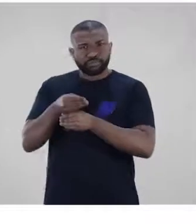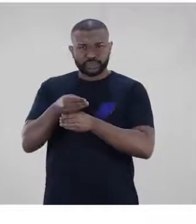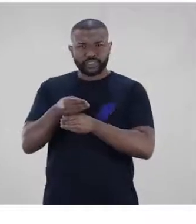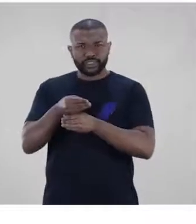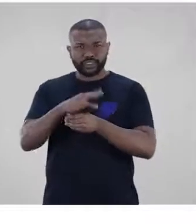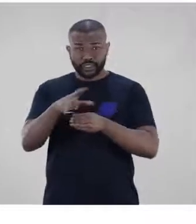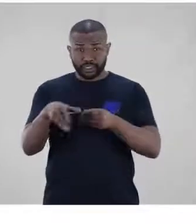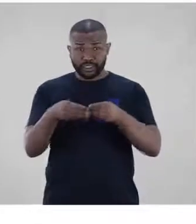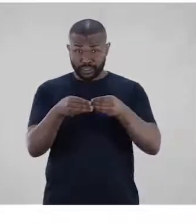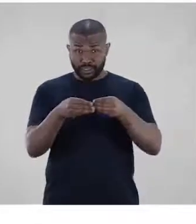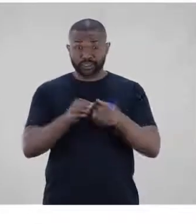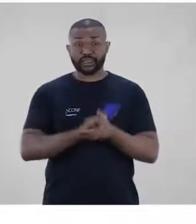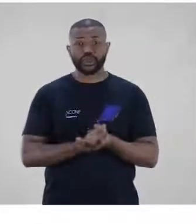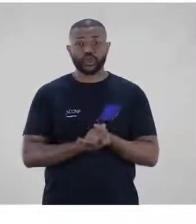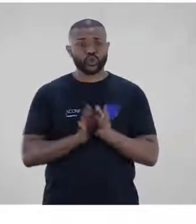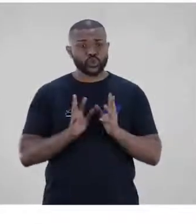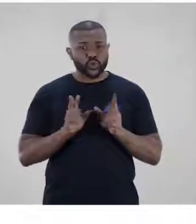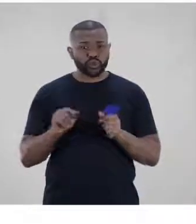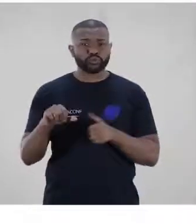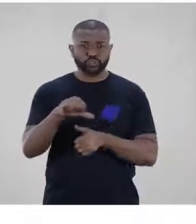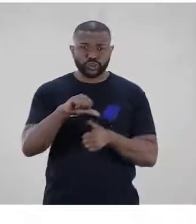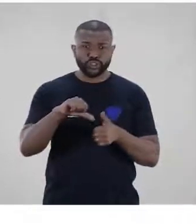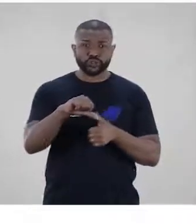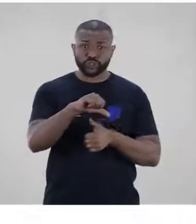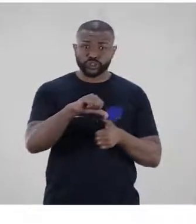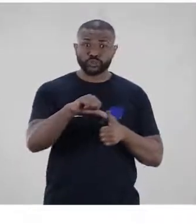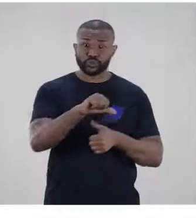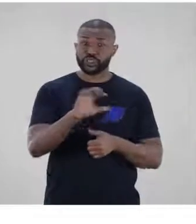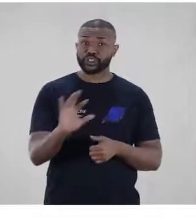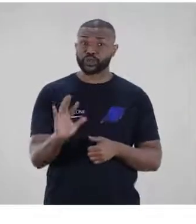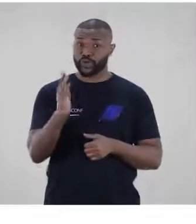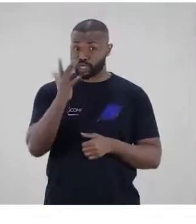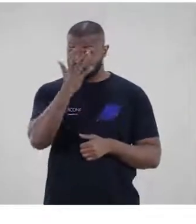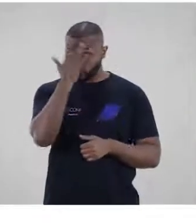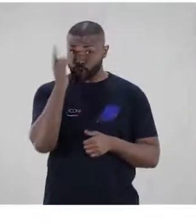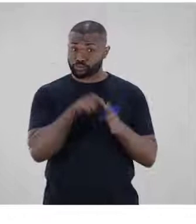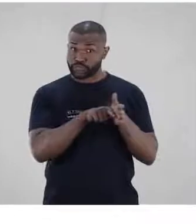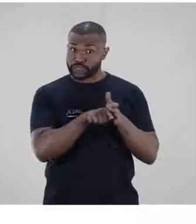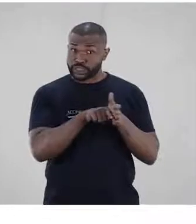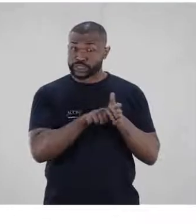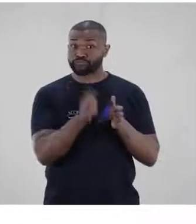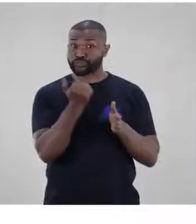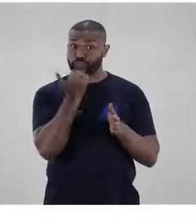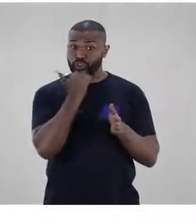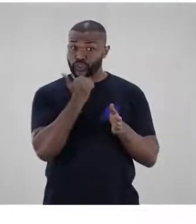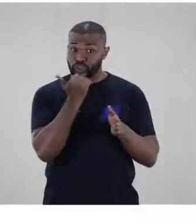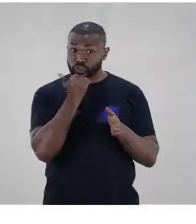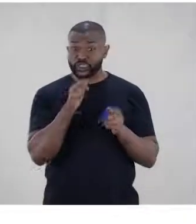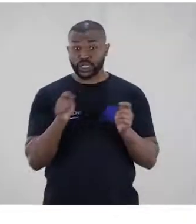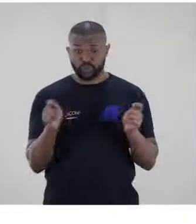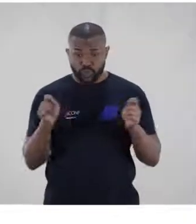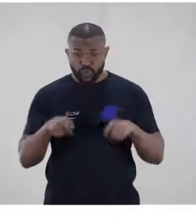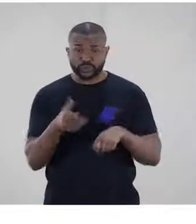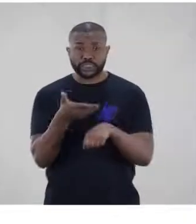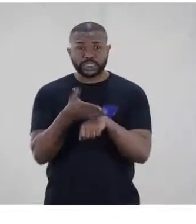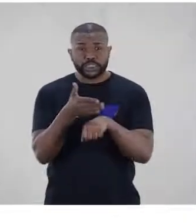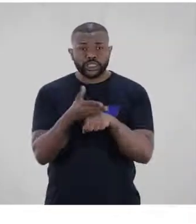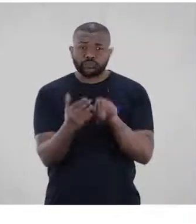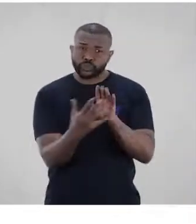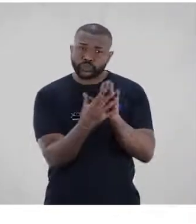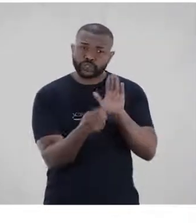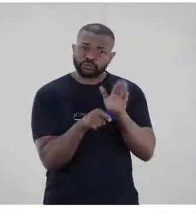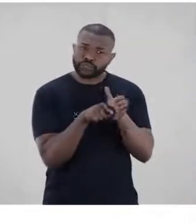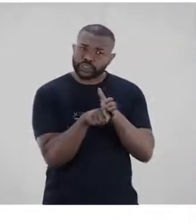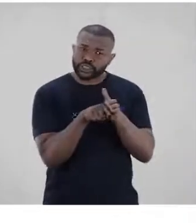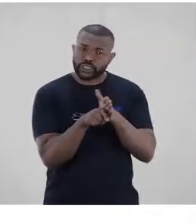the aggregated view of all of the changes that have happened. And you can, as a data scientist, train your models looking at